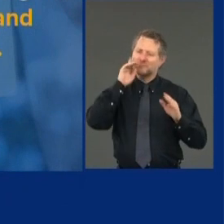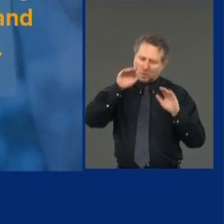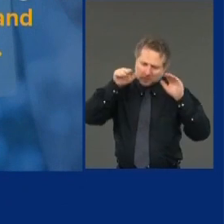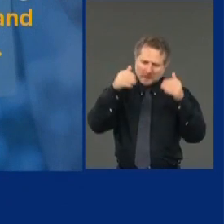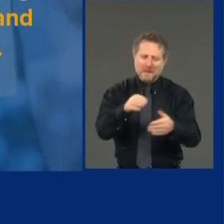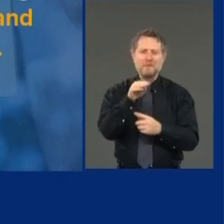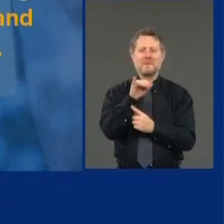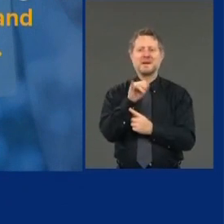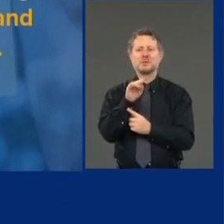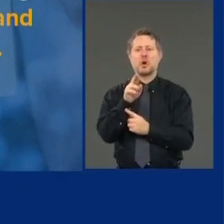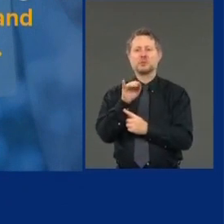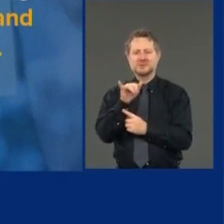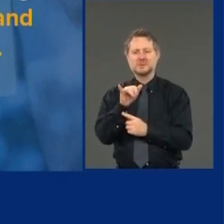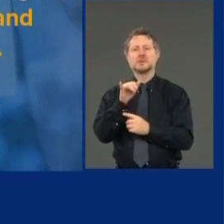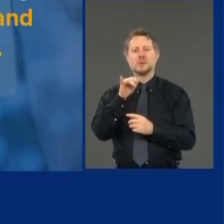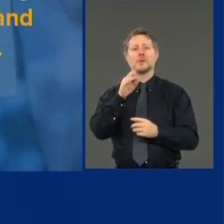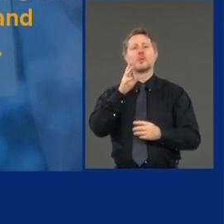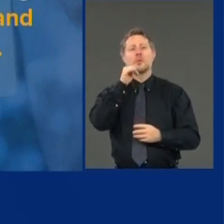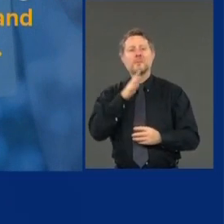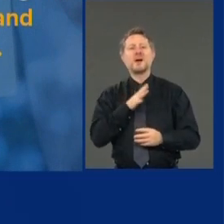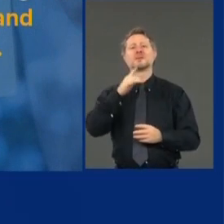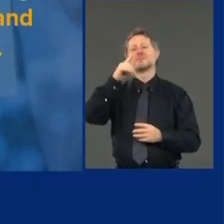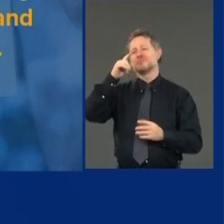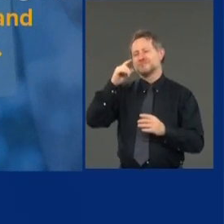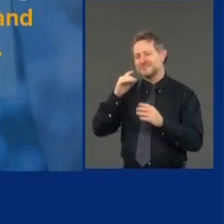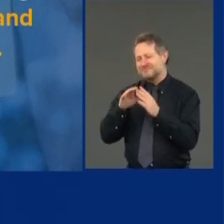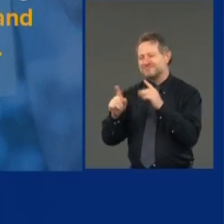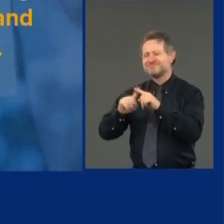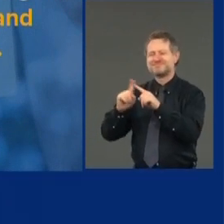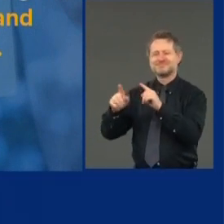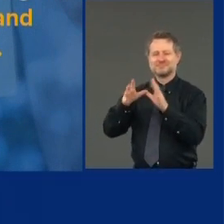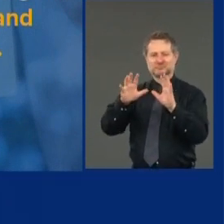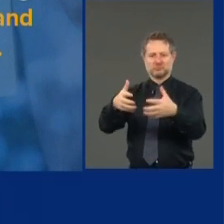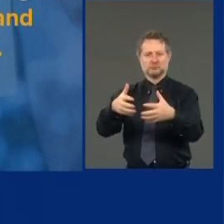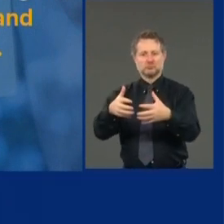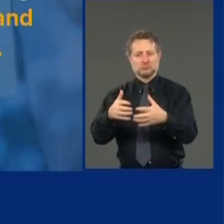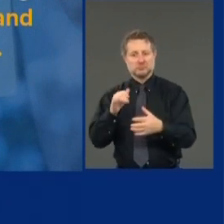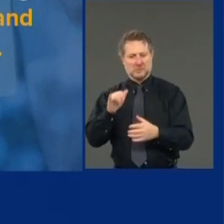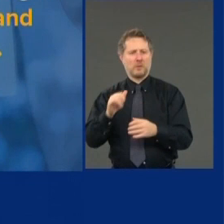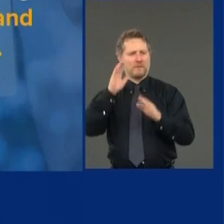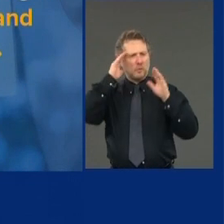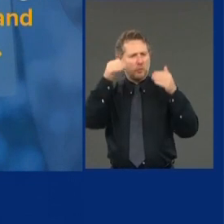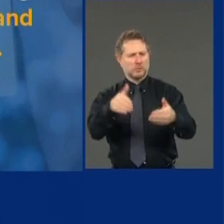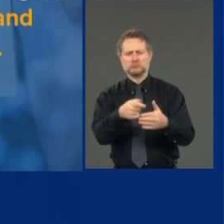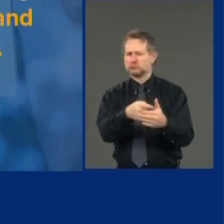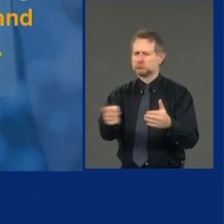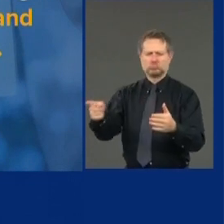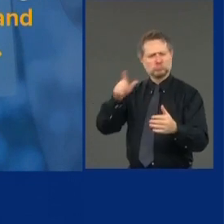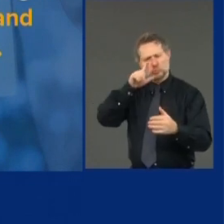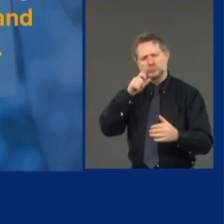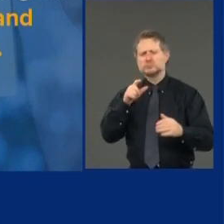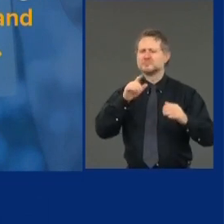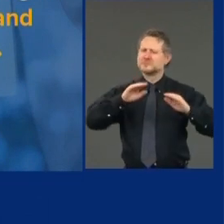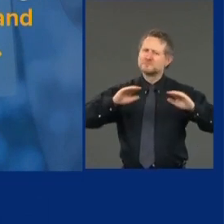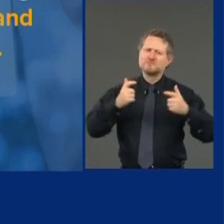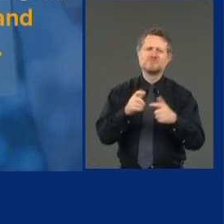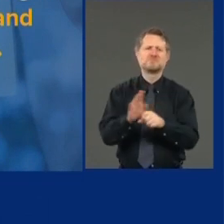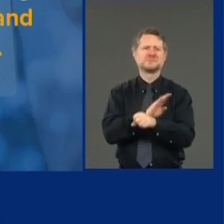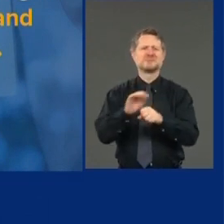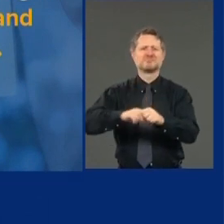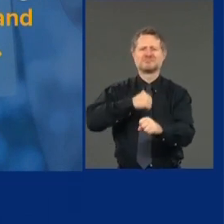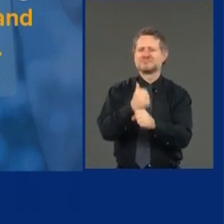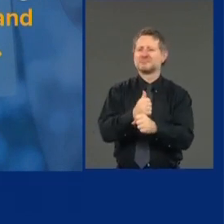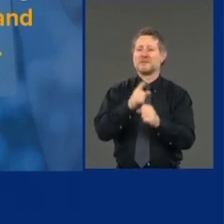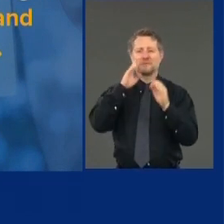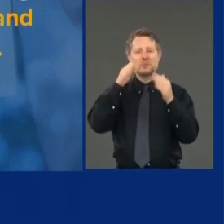did not receive federal assistance and focus on really small business. You know, the federal definition of small